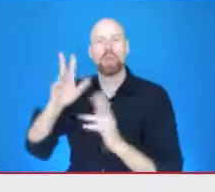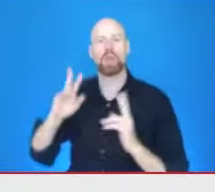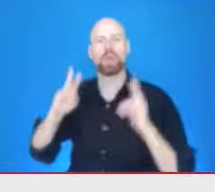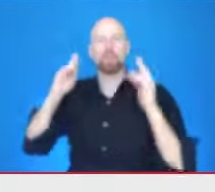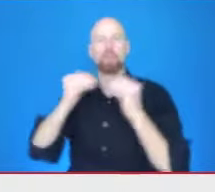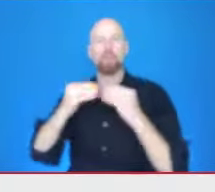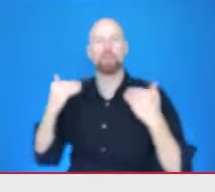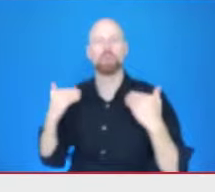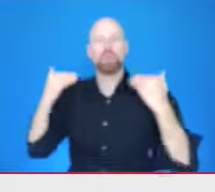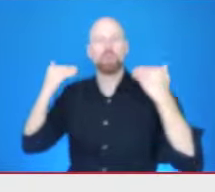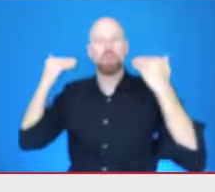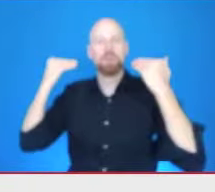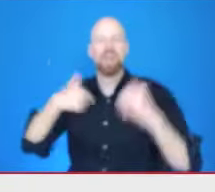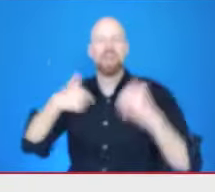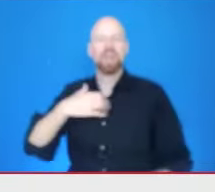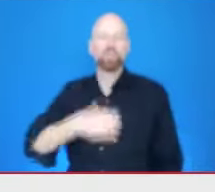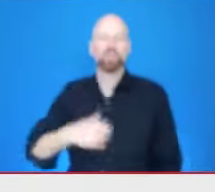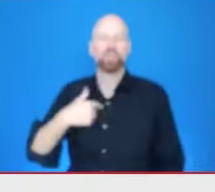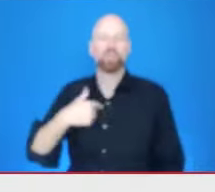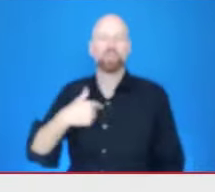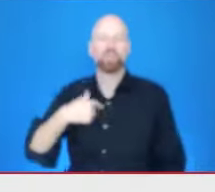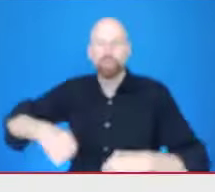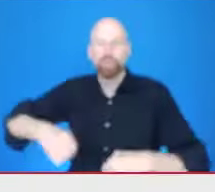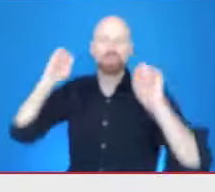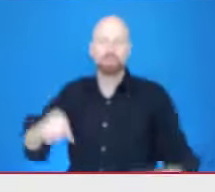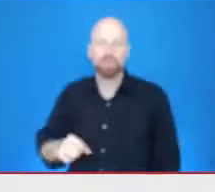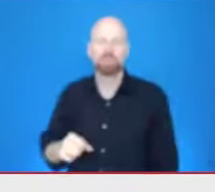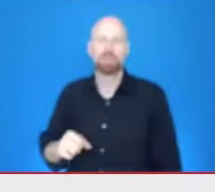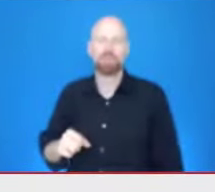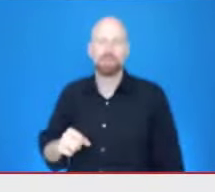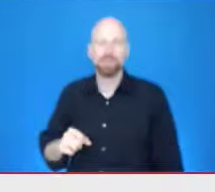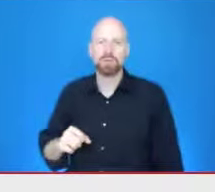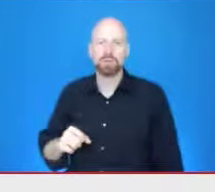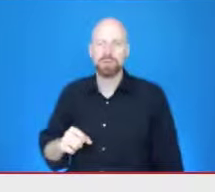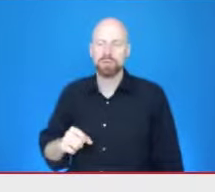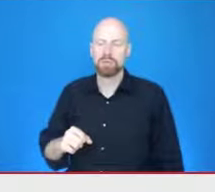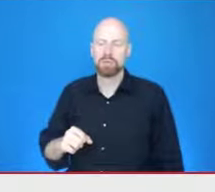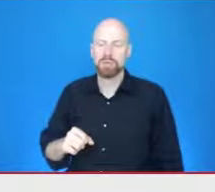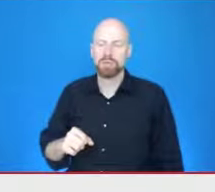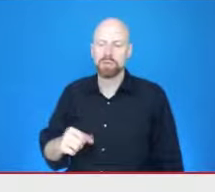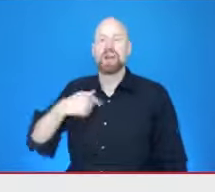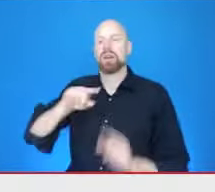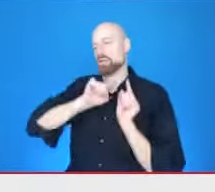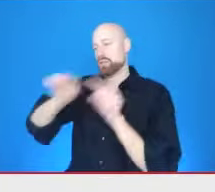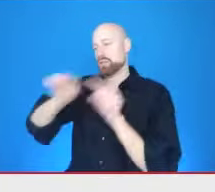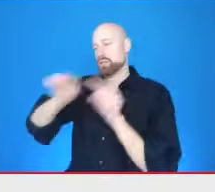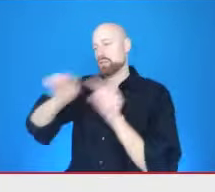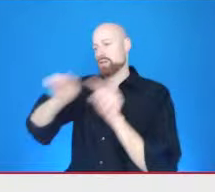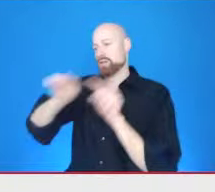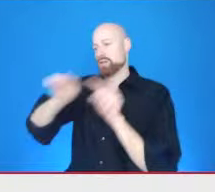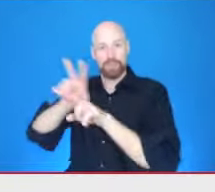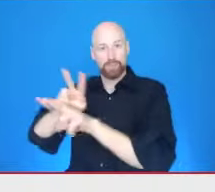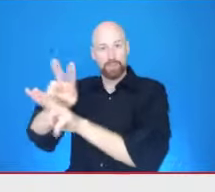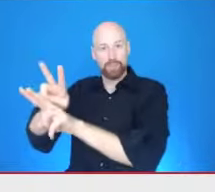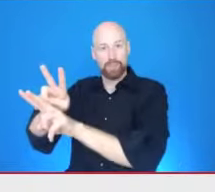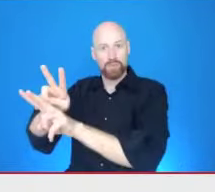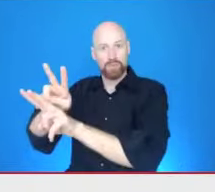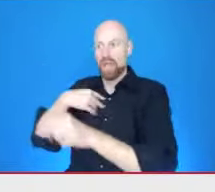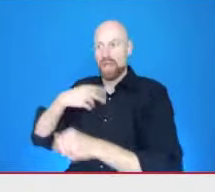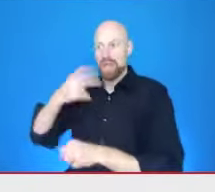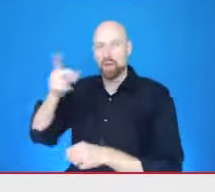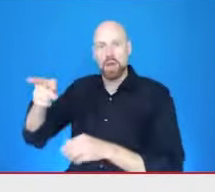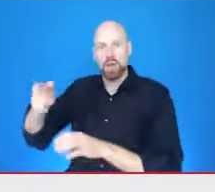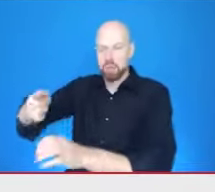eyes. I can't remember the last words I said to Mo, but I do know they weren't, "I love you."